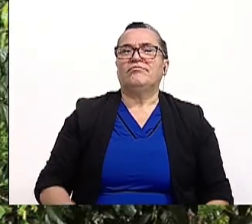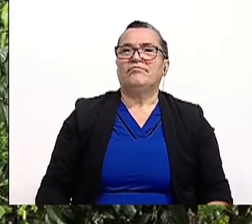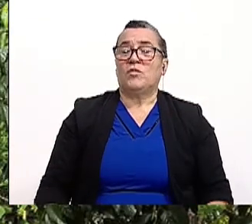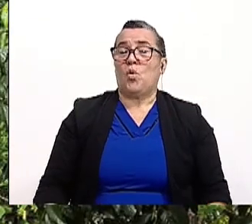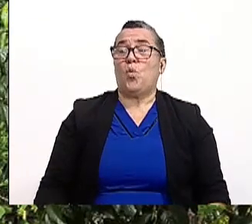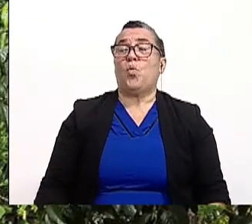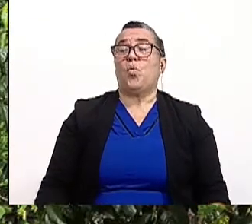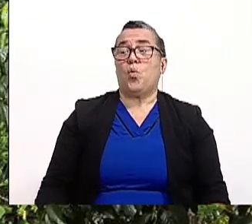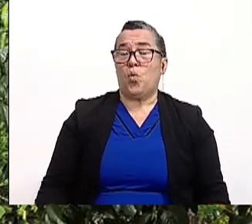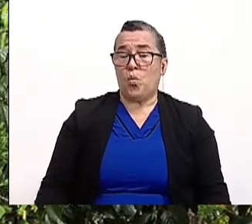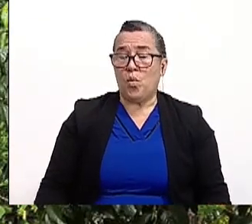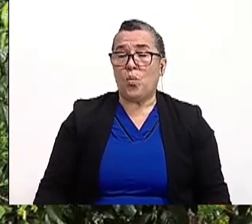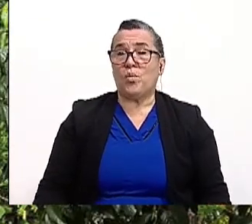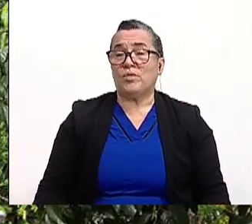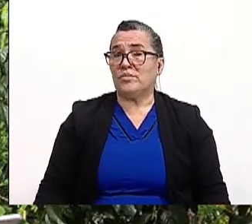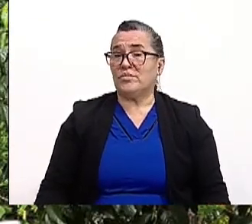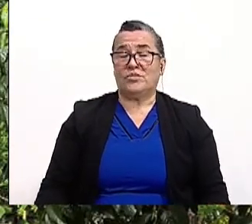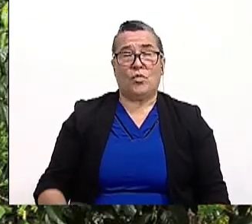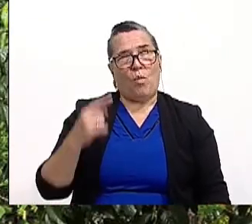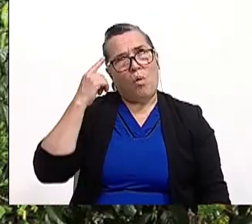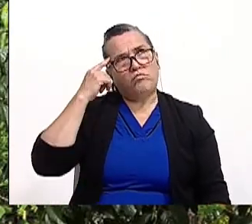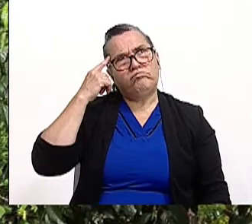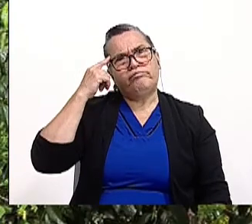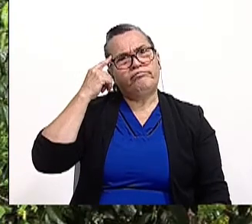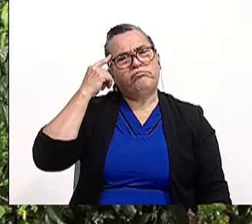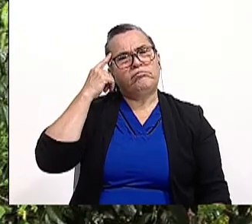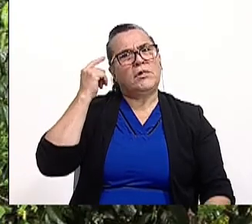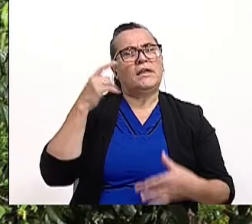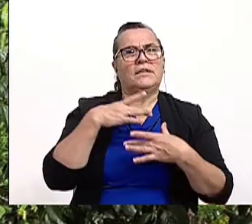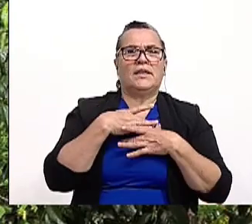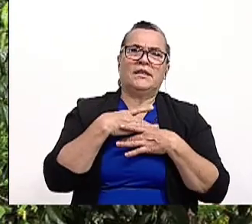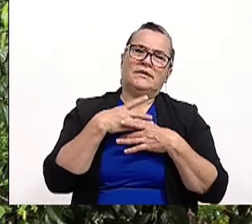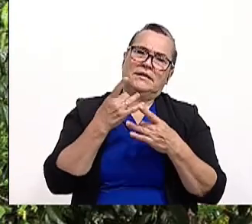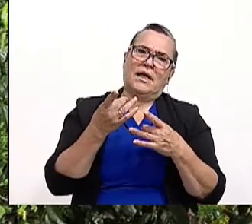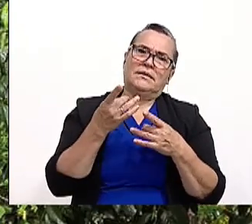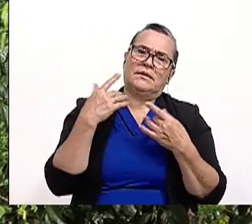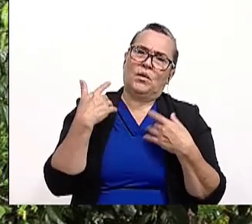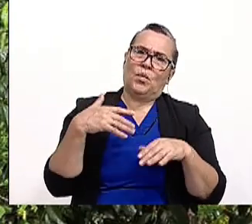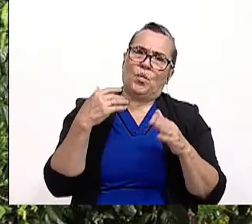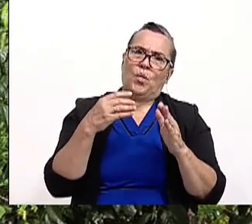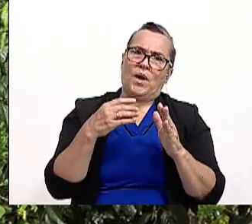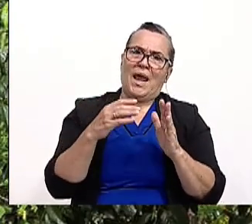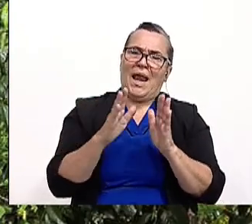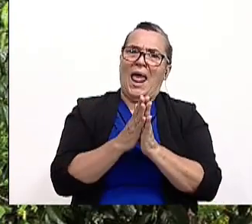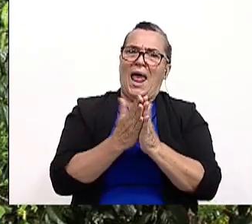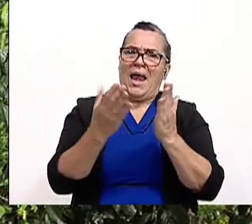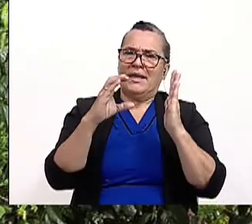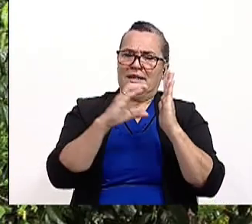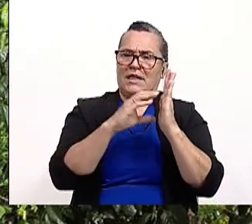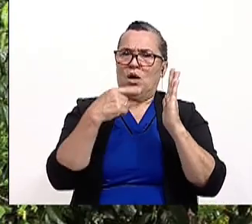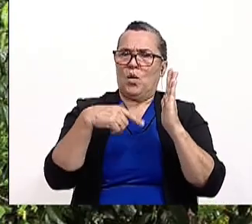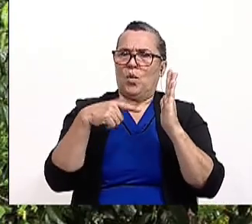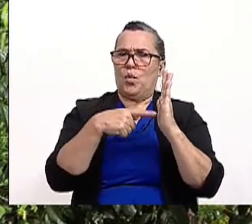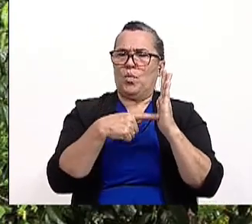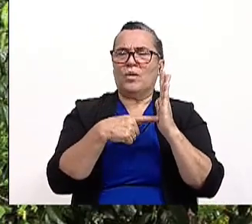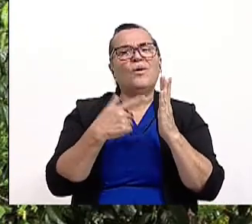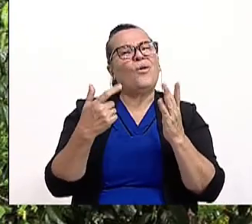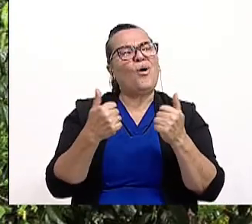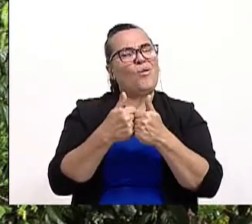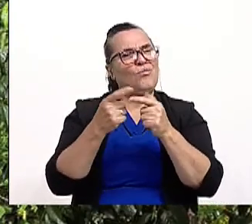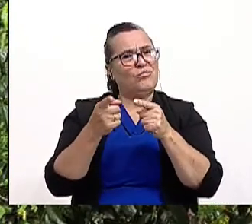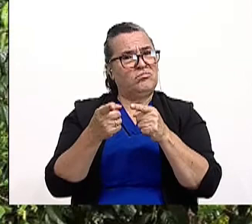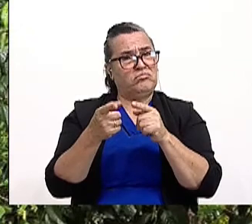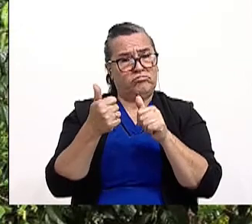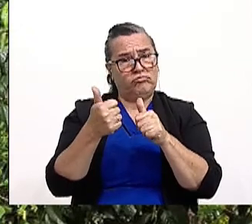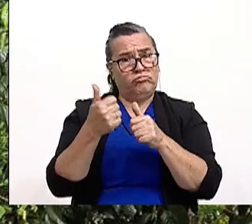Wow, I cannot stop thinking how interesting this article is, right? How was the task? Did